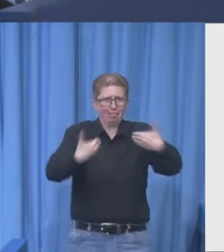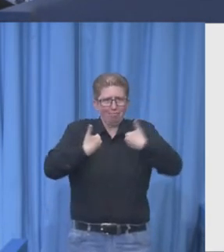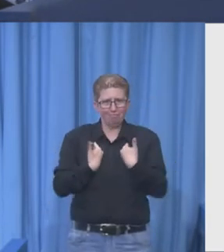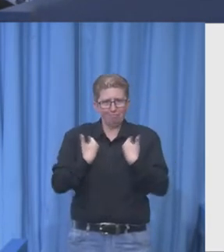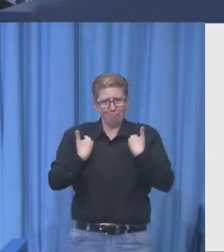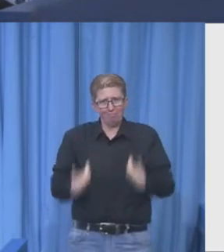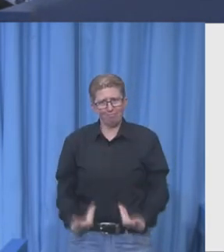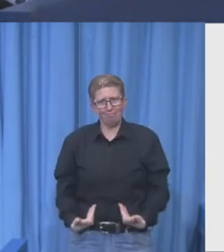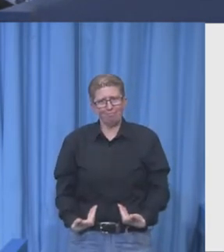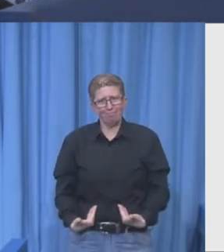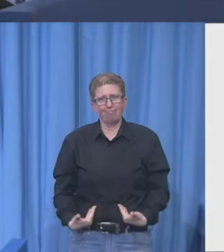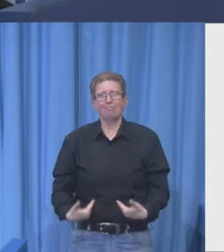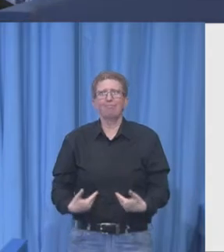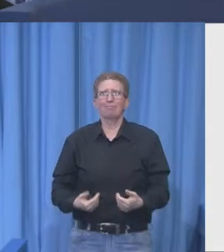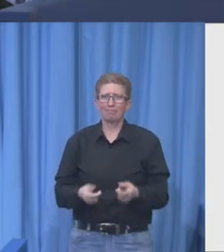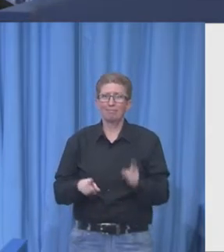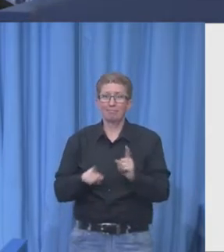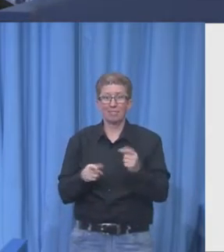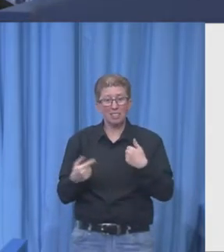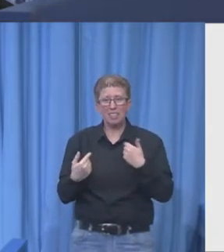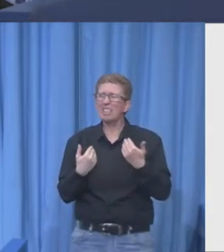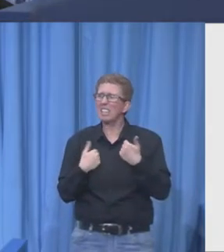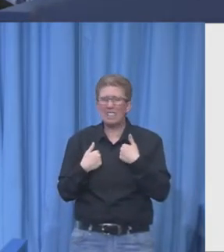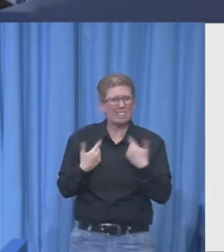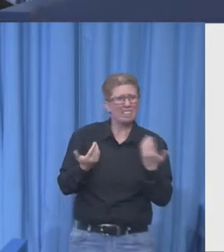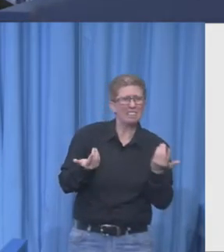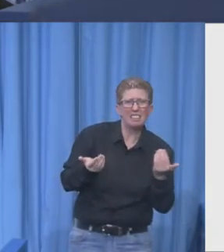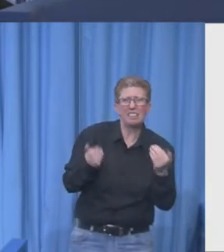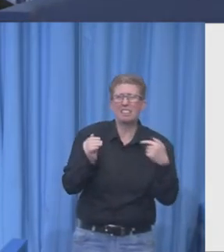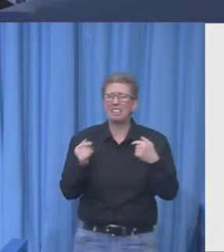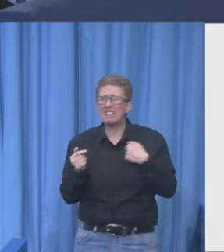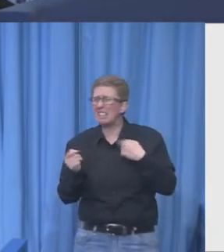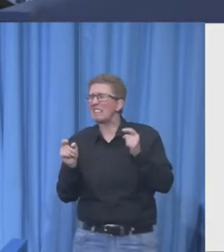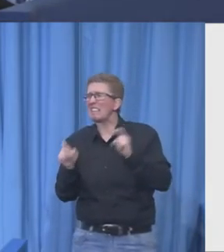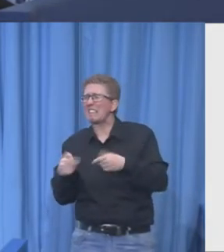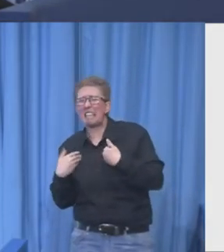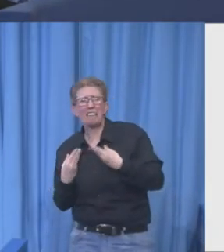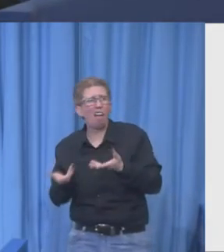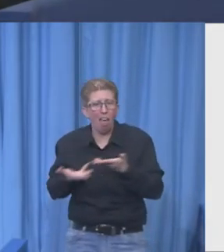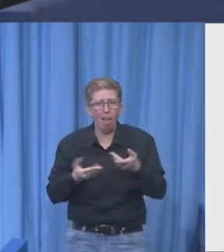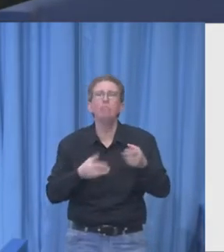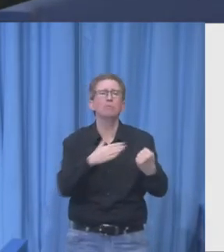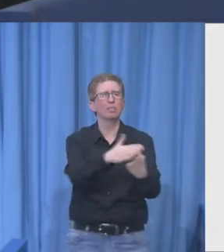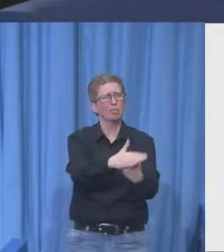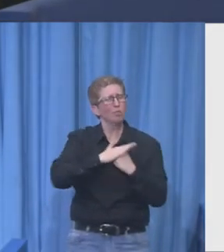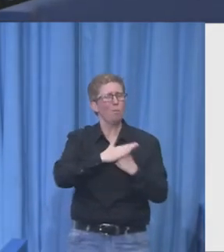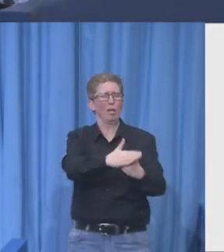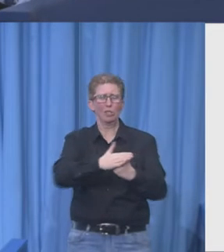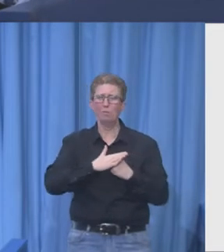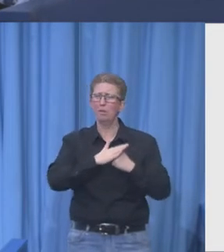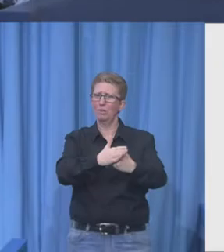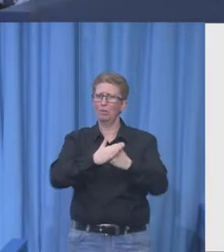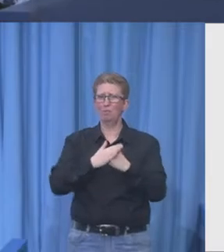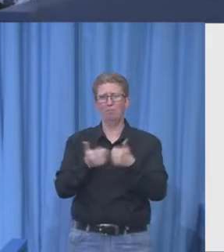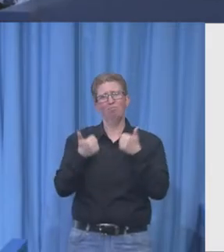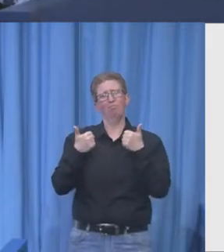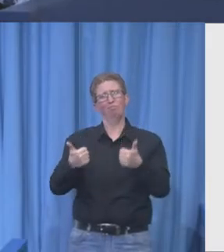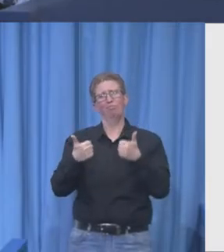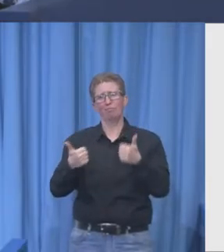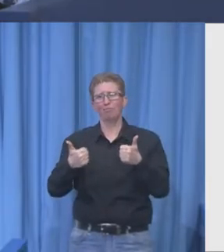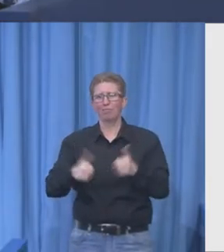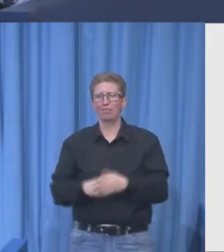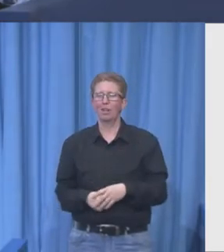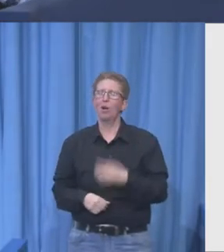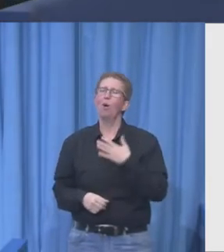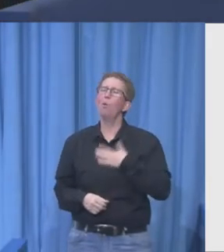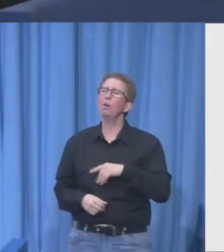me. So I'm very content with it. And yeah, thank you once again to Specialisterne. And